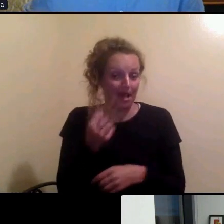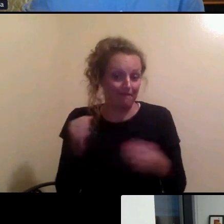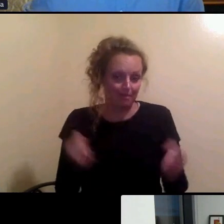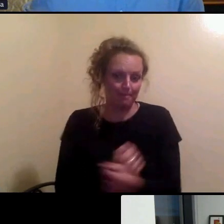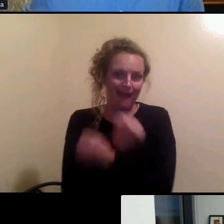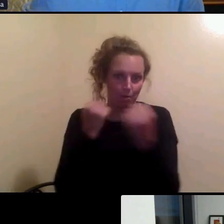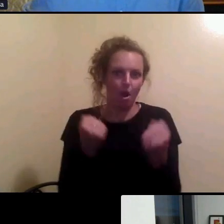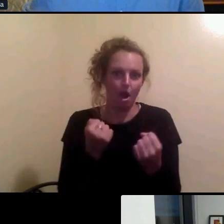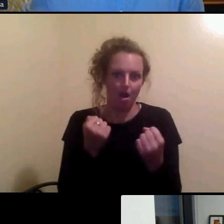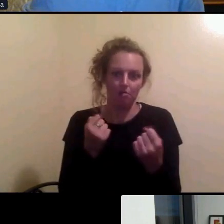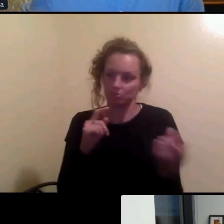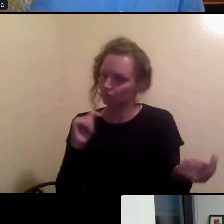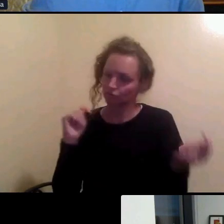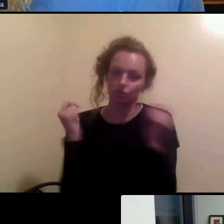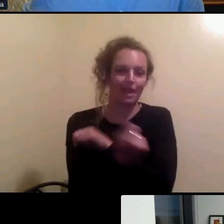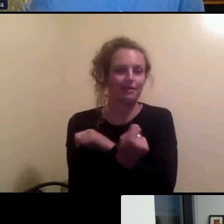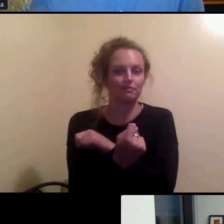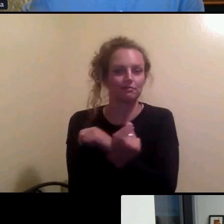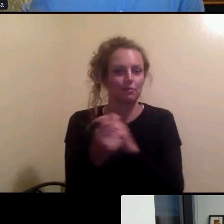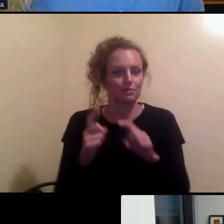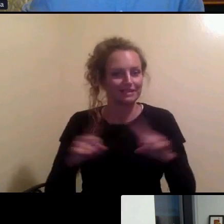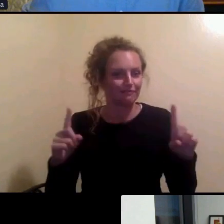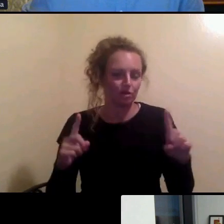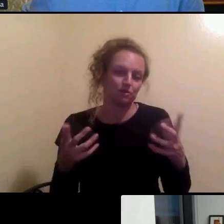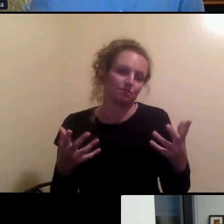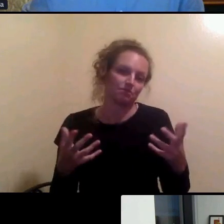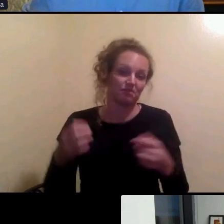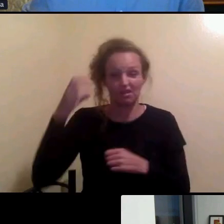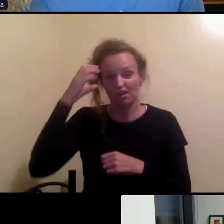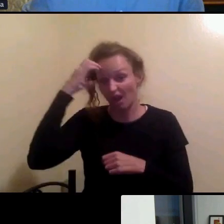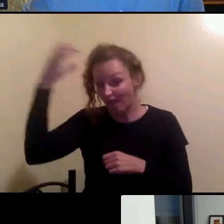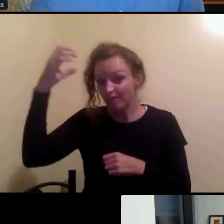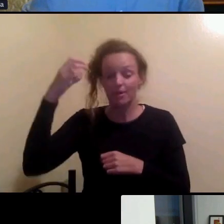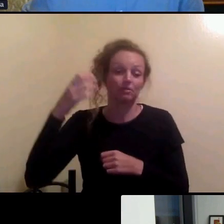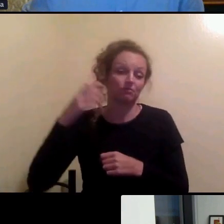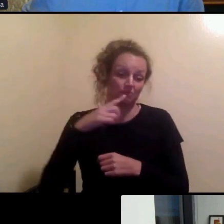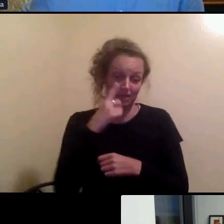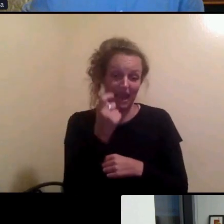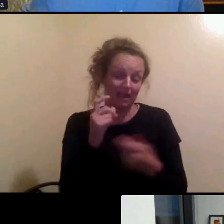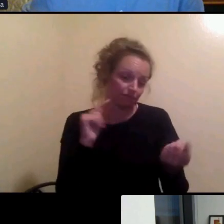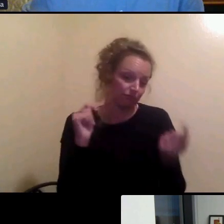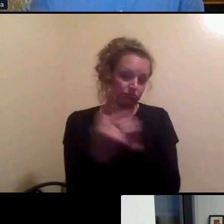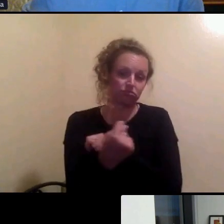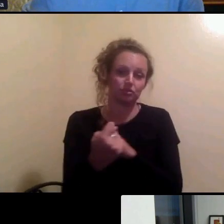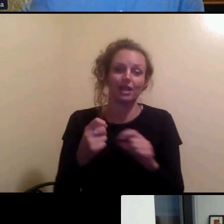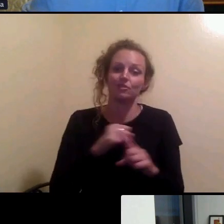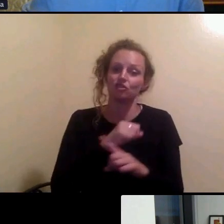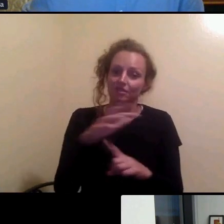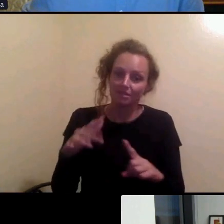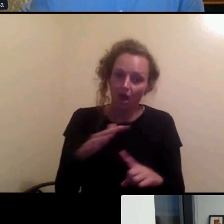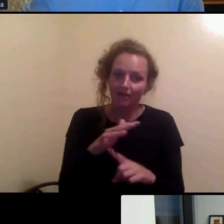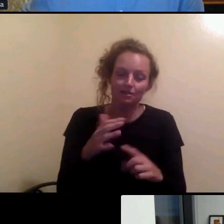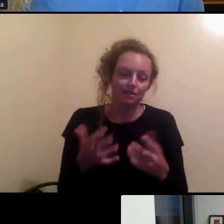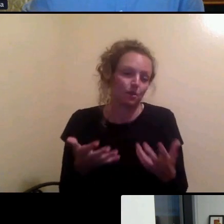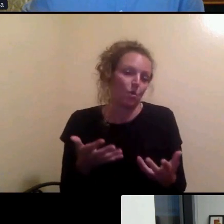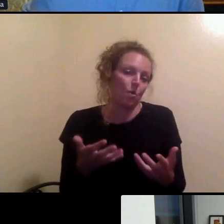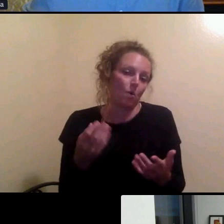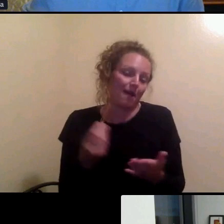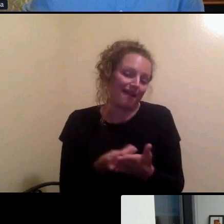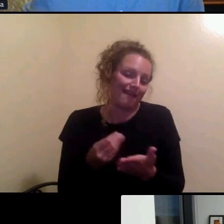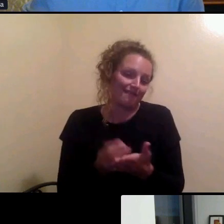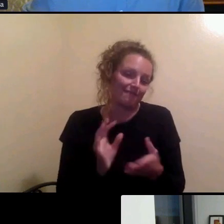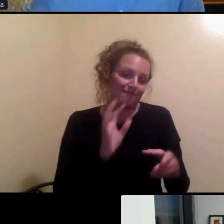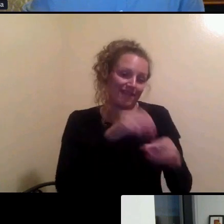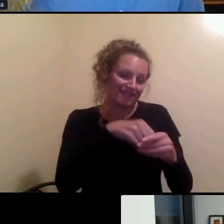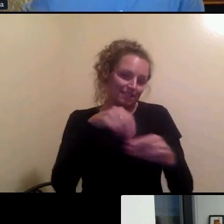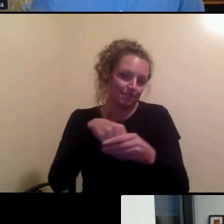governments, whether it's investors, they will always need to justify this to someone else or